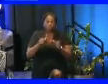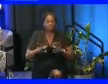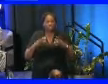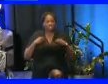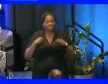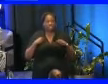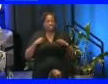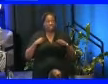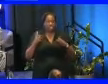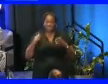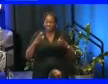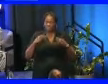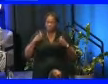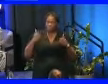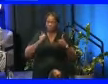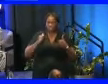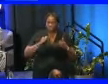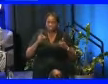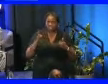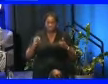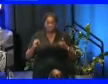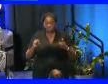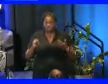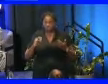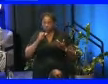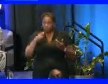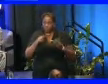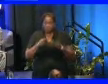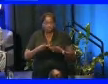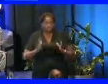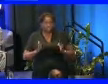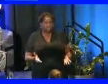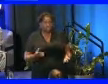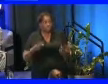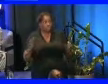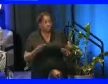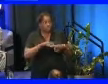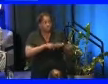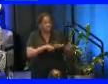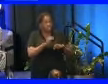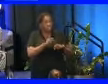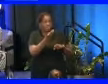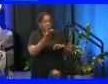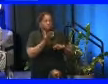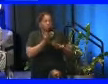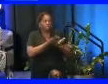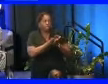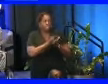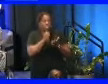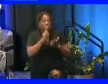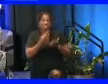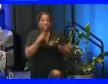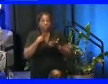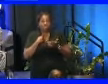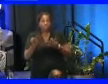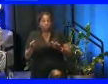with it. I've dealt with it. Don, I'm sorry, we don't have a place. Okay, will it hurt? Yes, it will. But at least you told me the truth. You didn't tell me come back